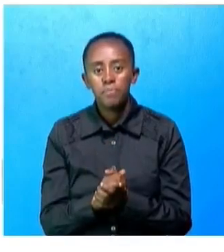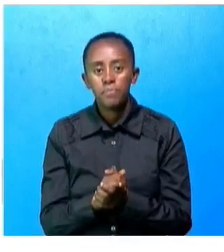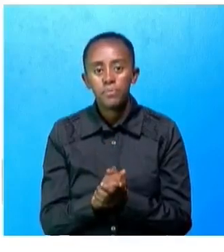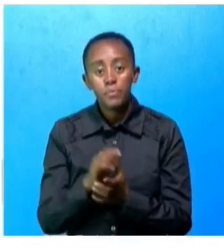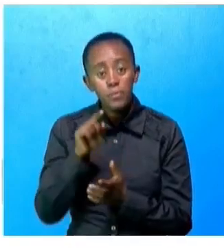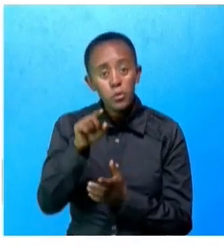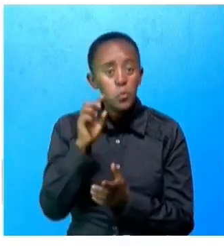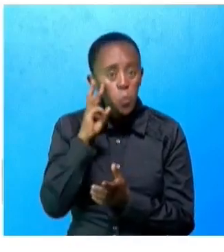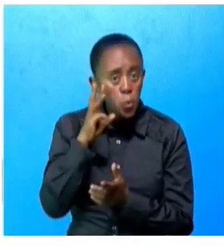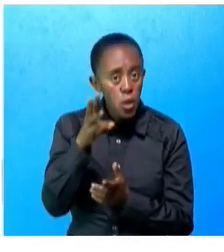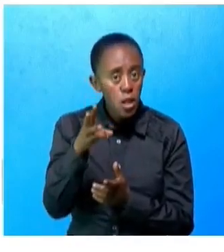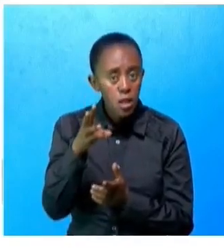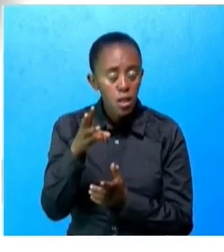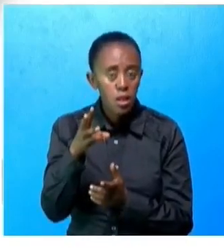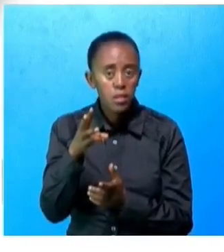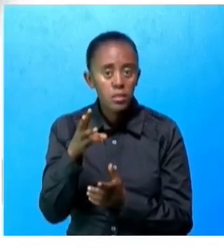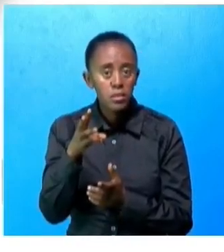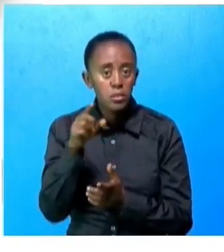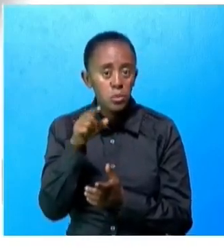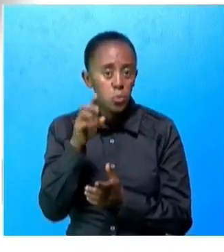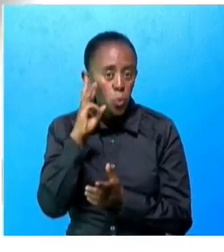You will